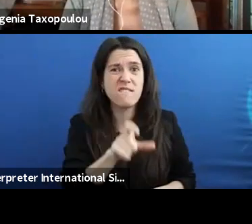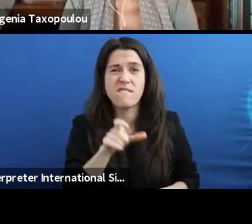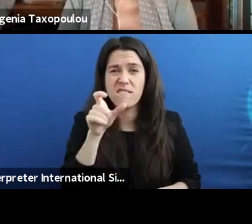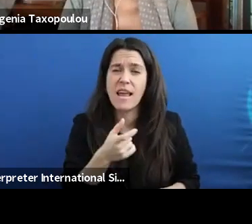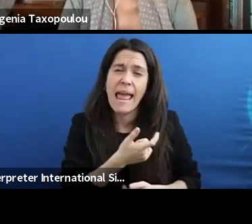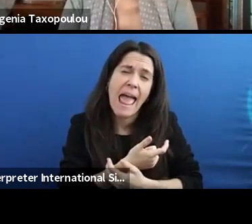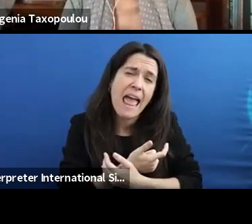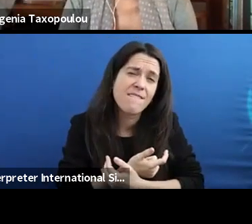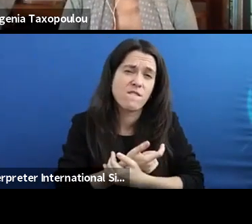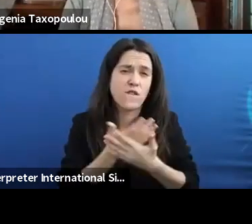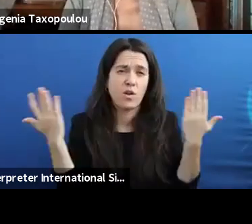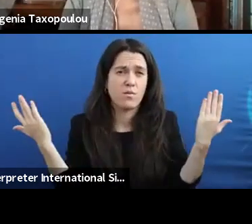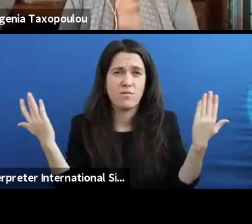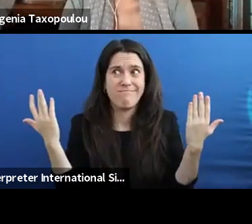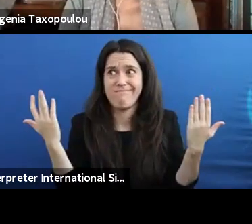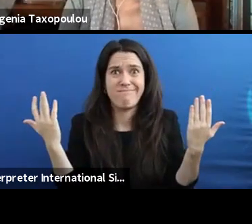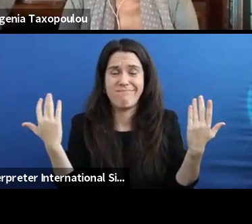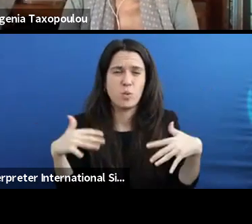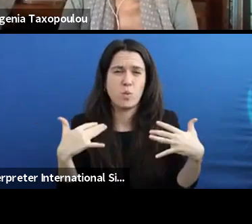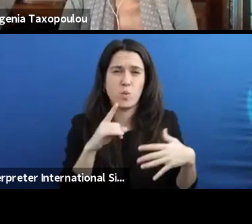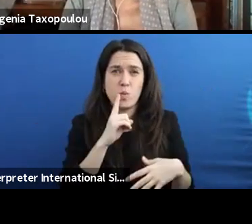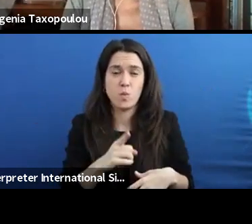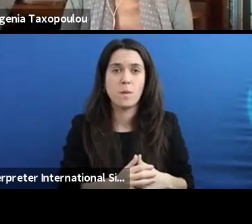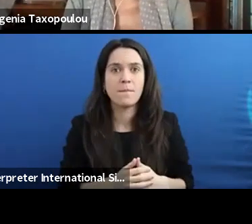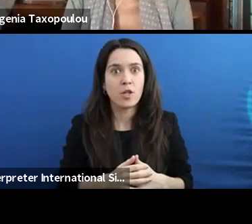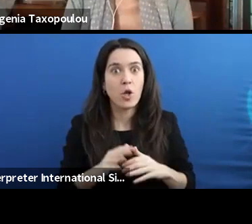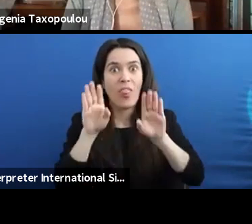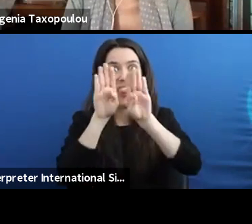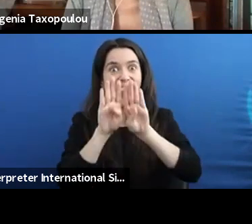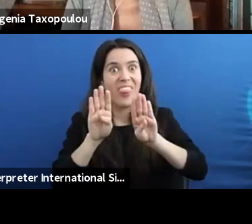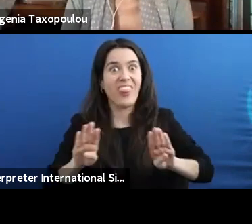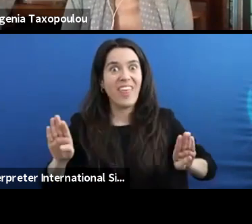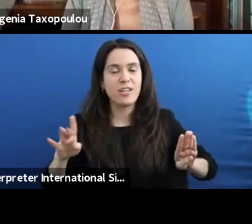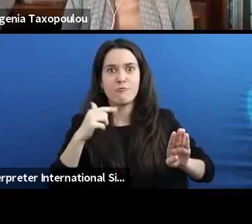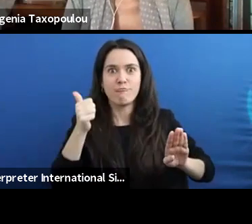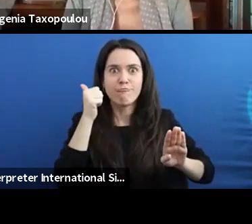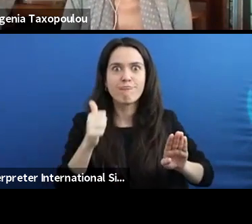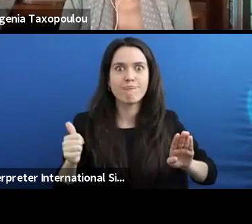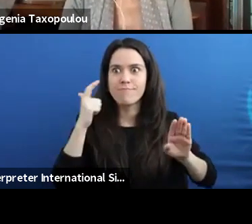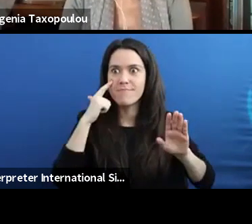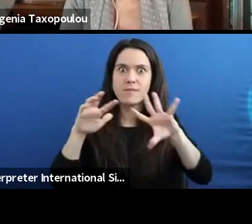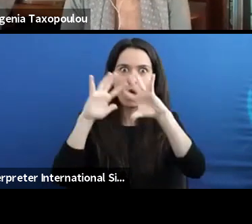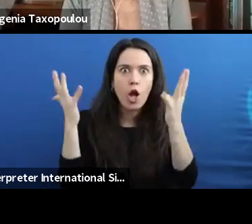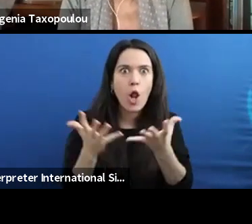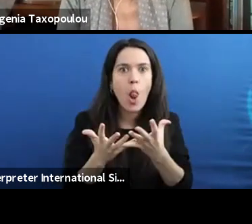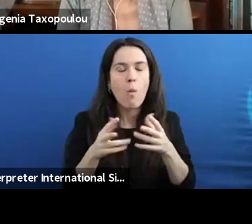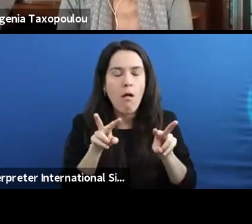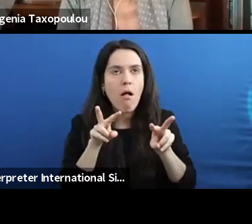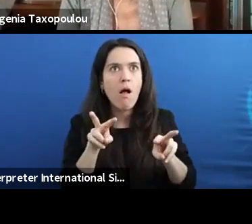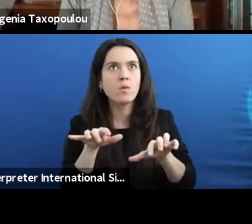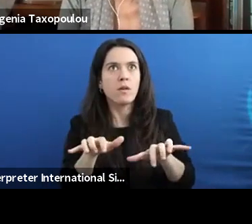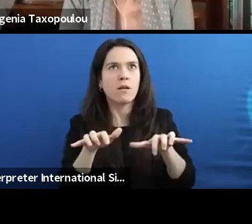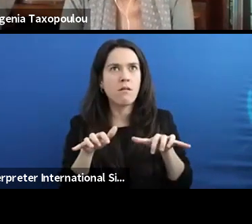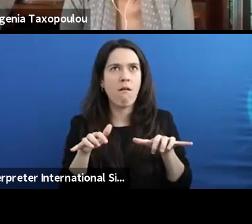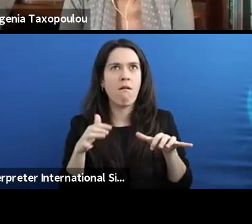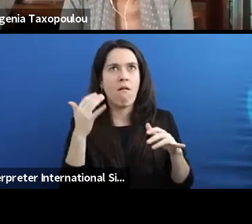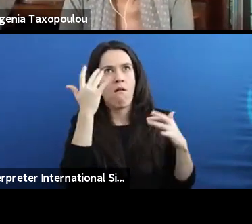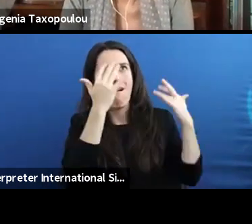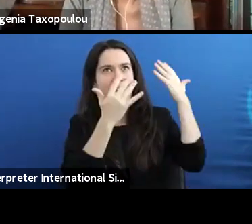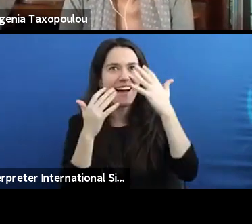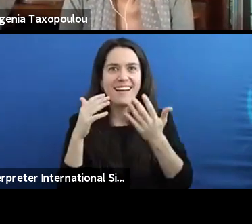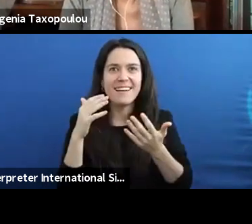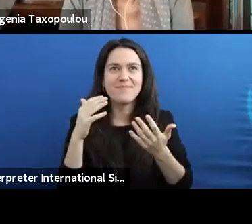in cross-cutting ways. The theater created a personal setting where the global audience could get lost in dance, poetry, and song